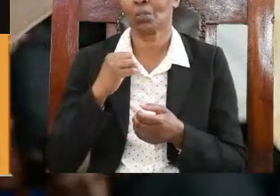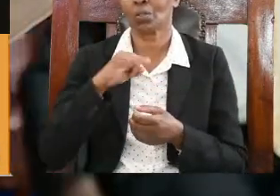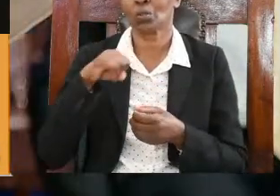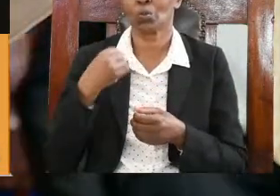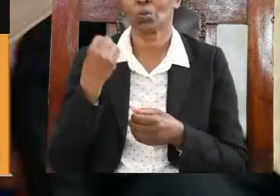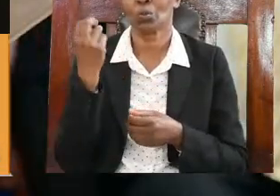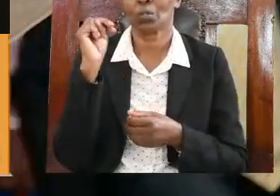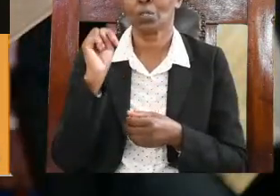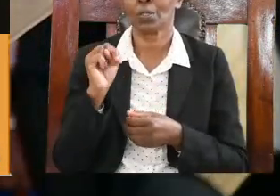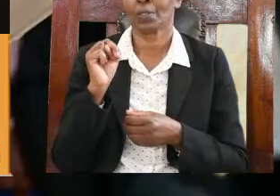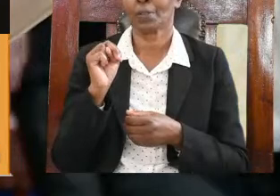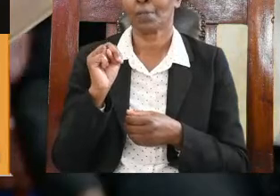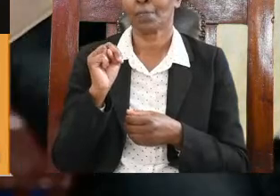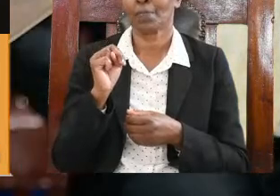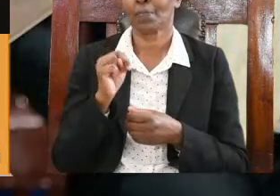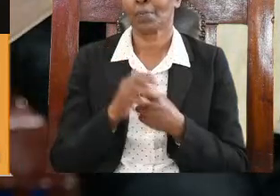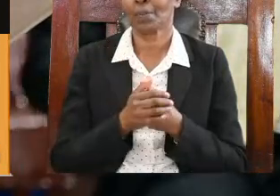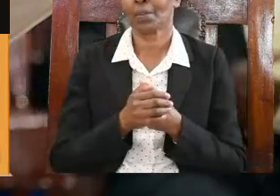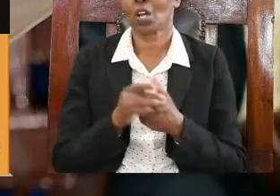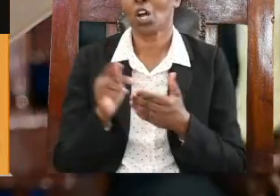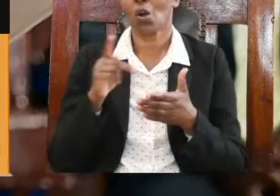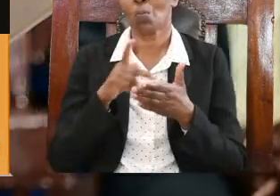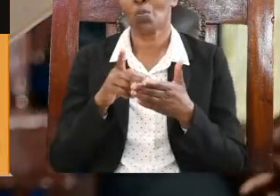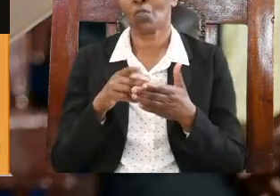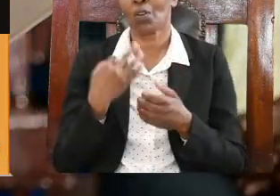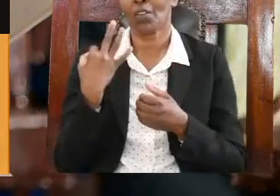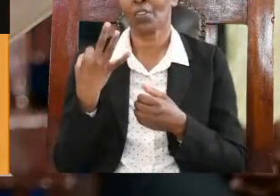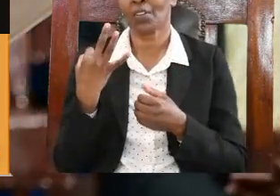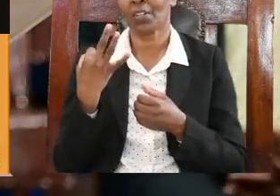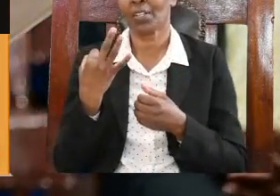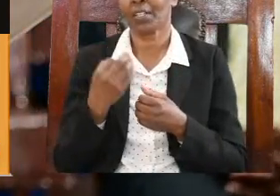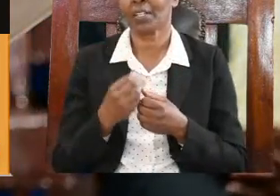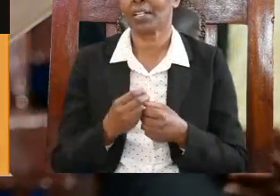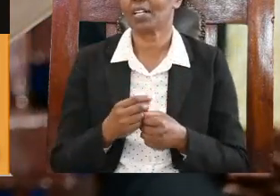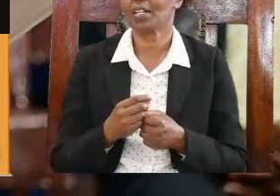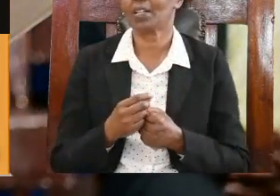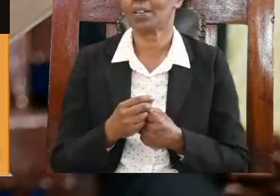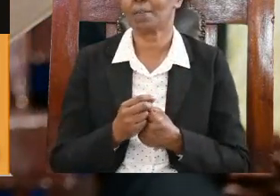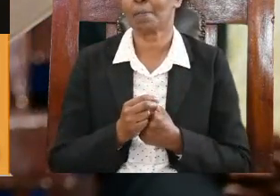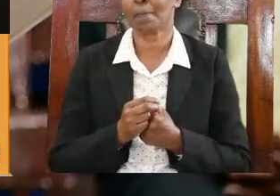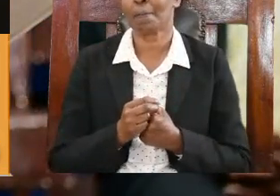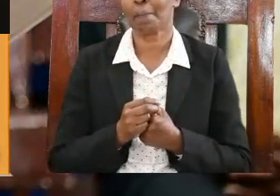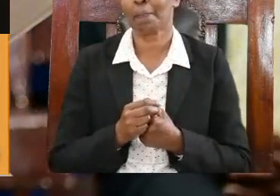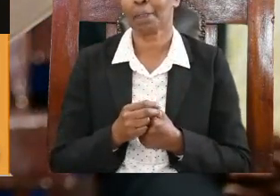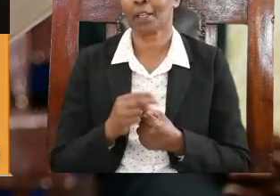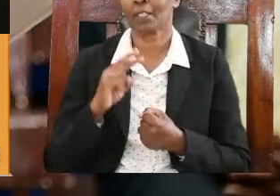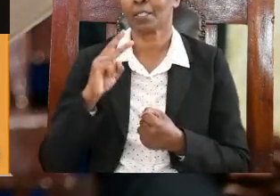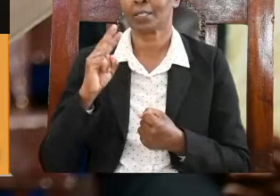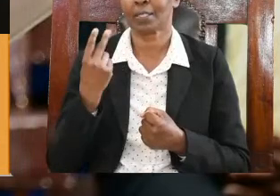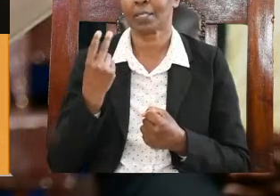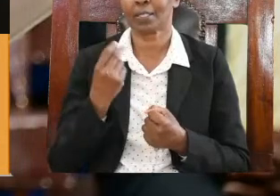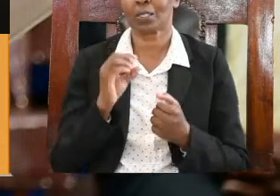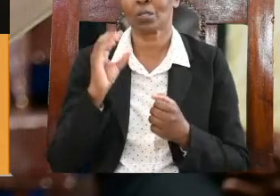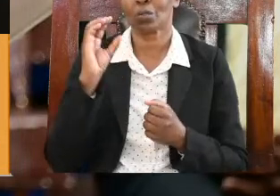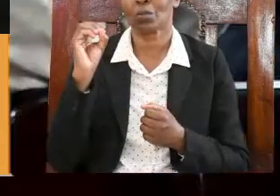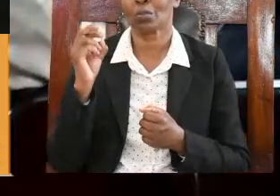3 John 1:4, and from the book of Proverbs chapter 3:7-8, and again in